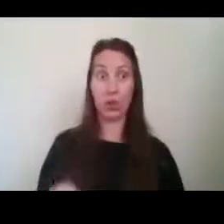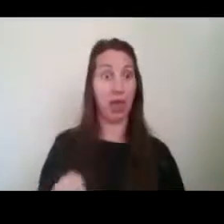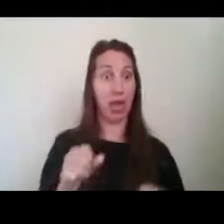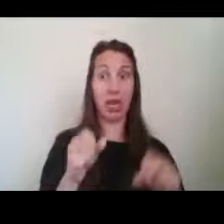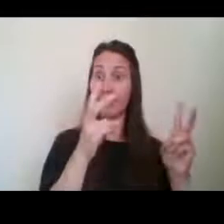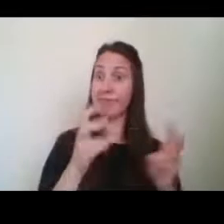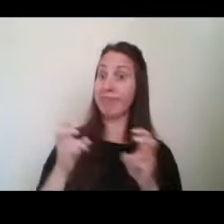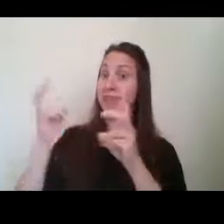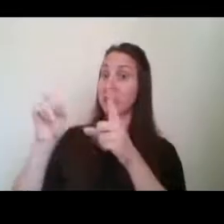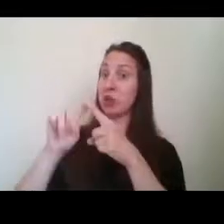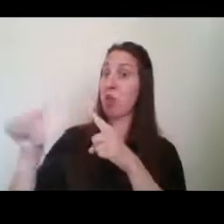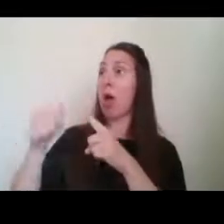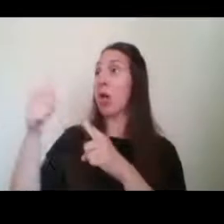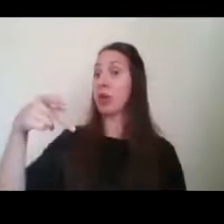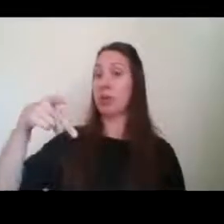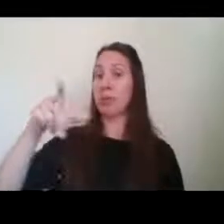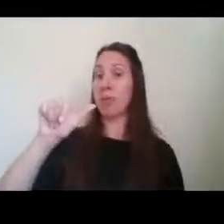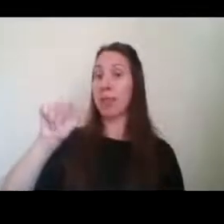Next slide.